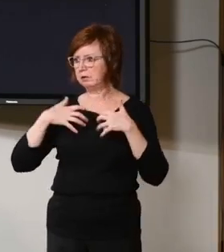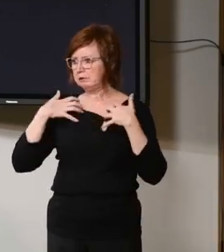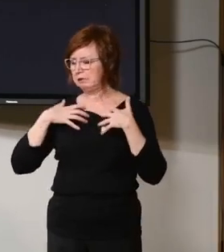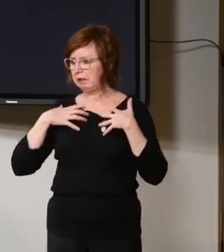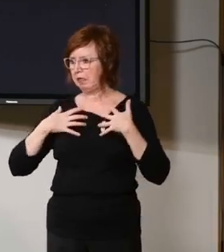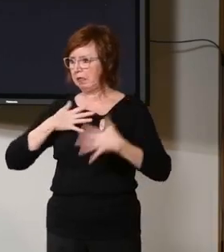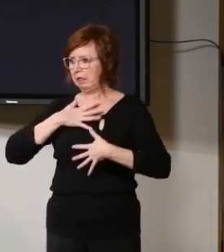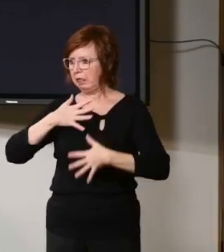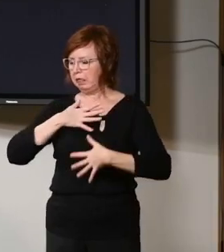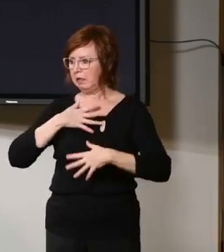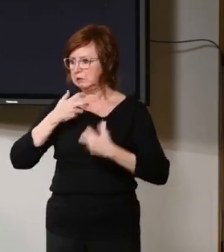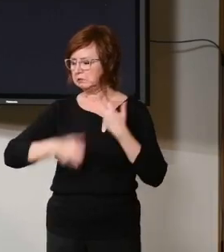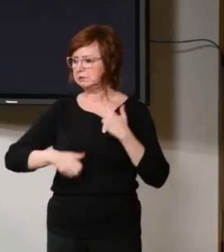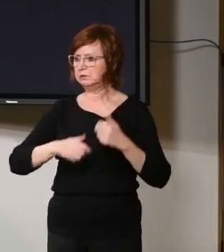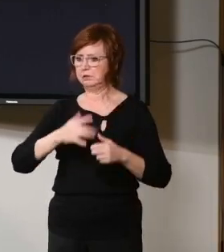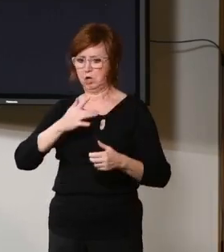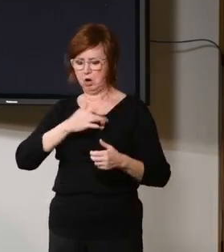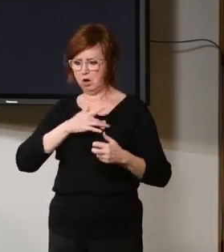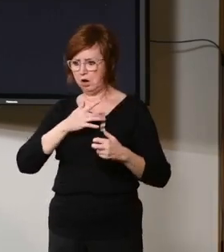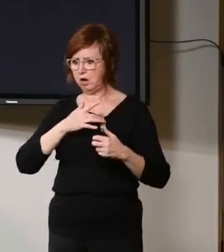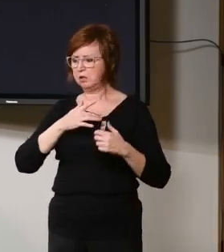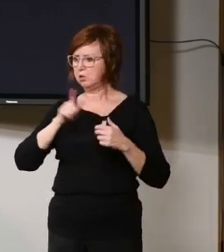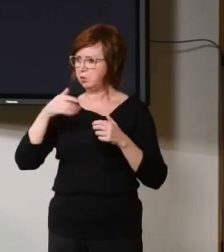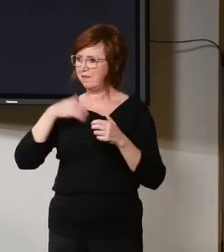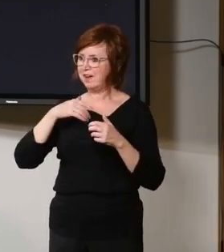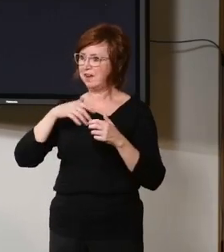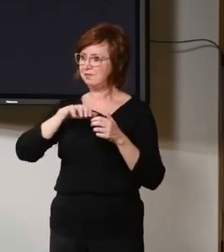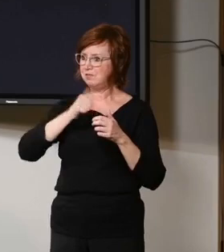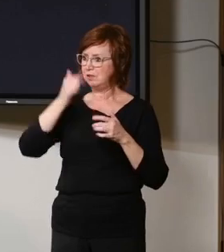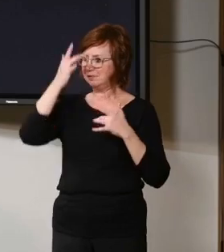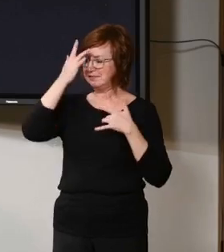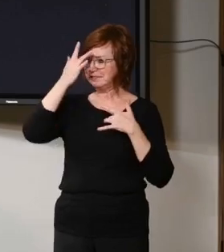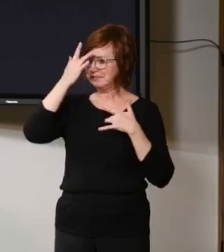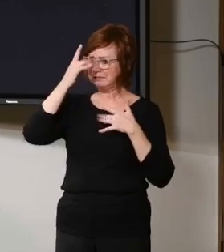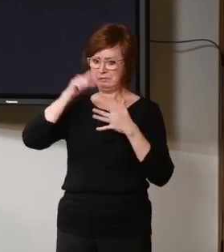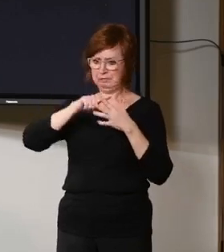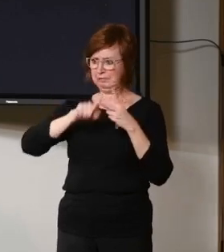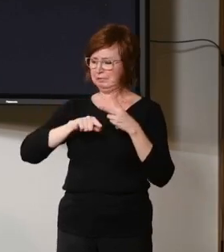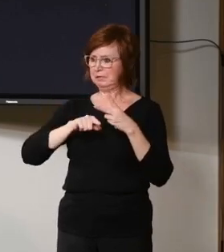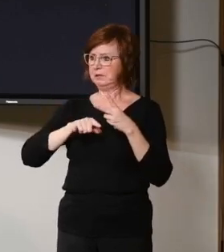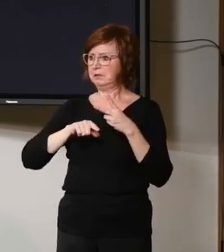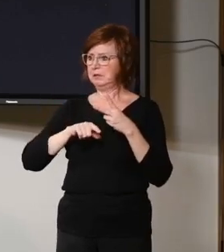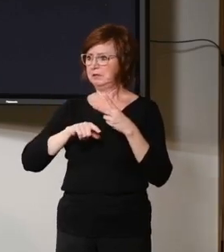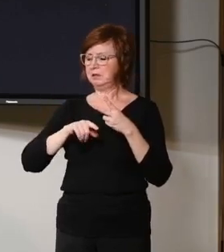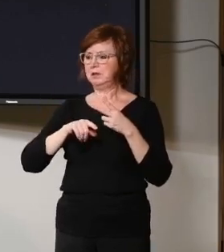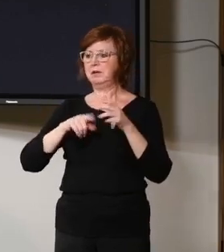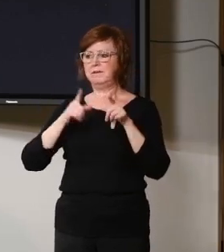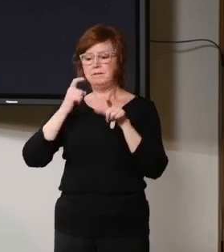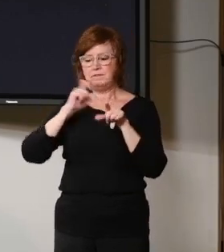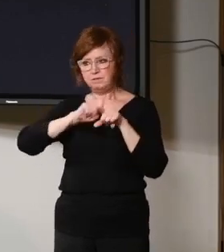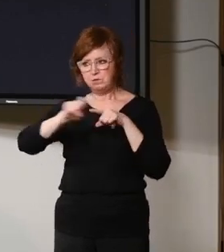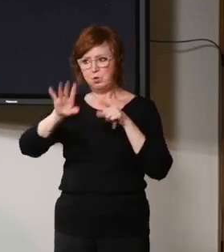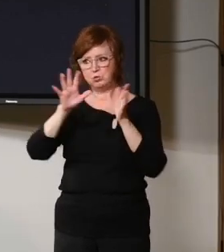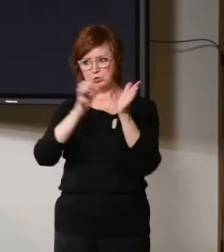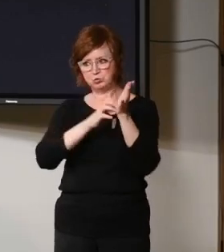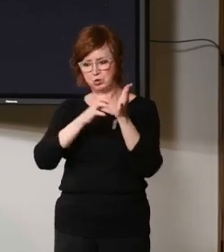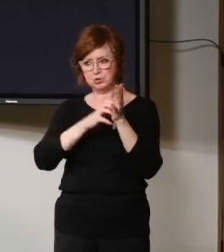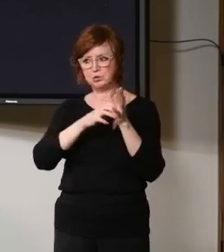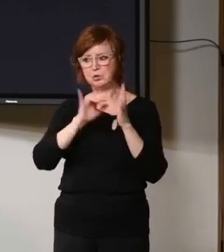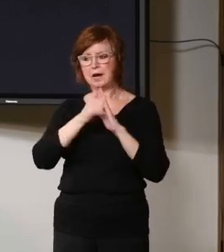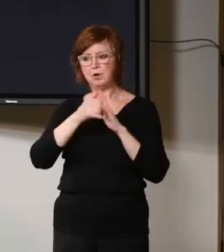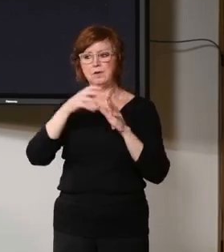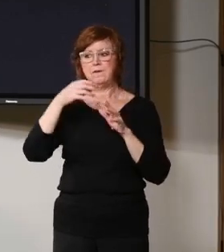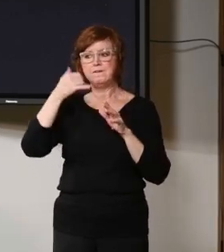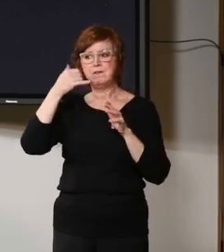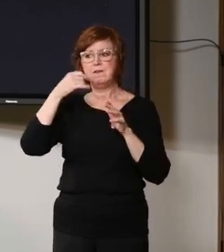worsening, have that discussion with with the primary care provider. Initial discussion could be on telephone. And then if you need testing for your